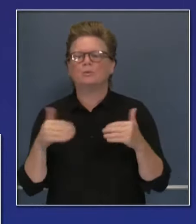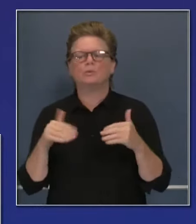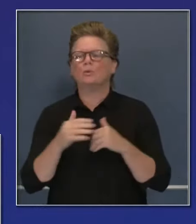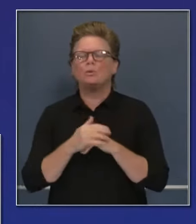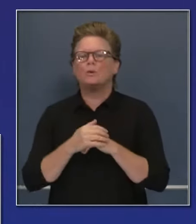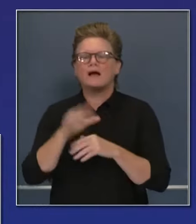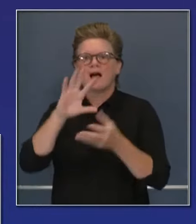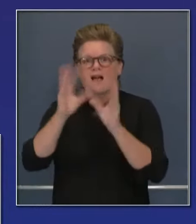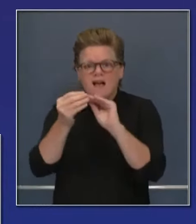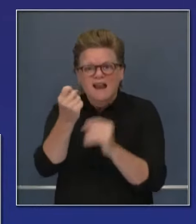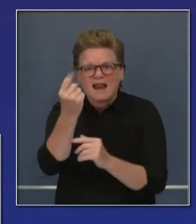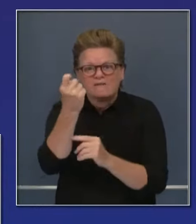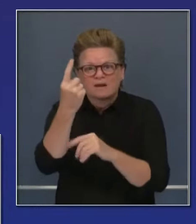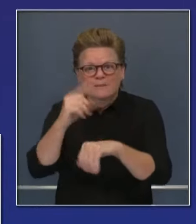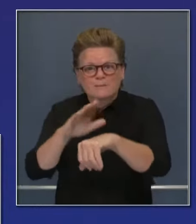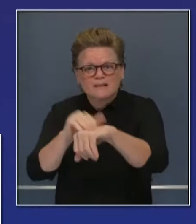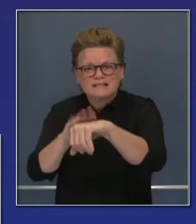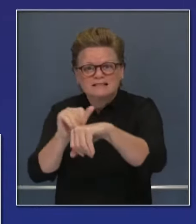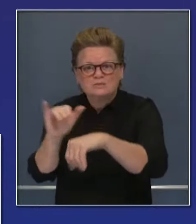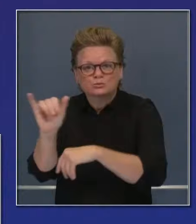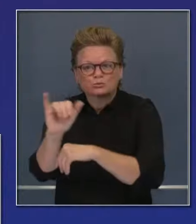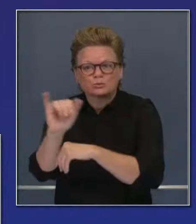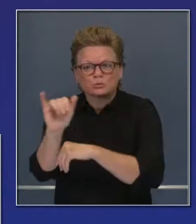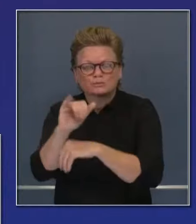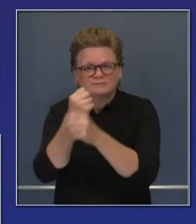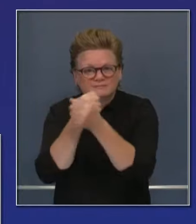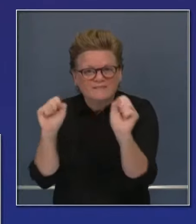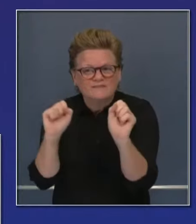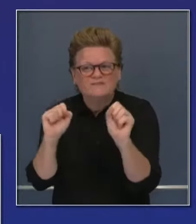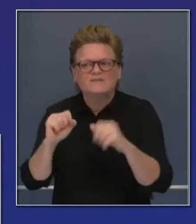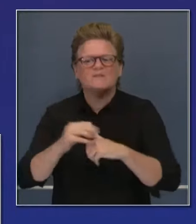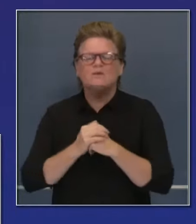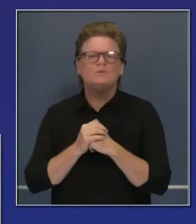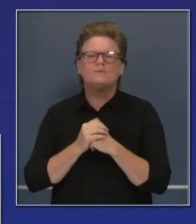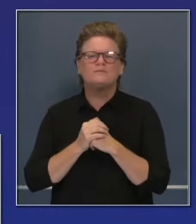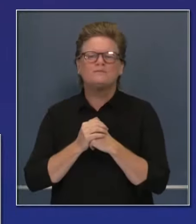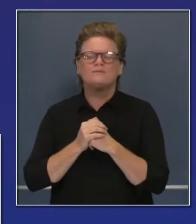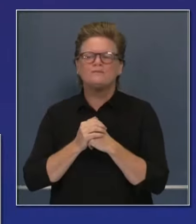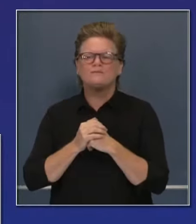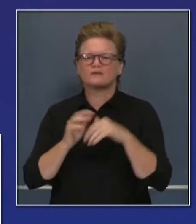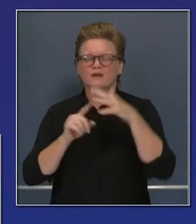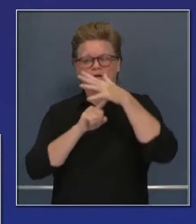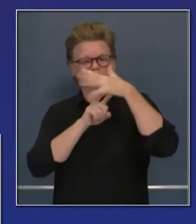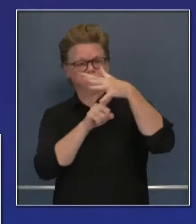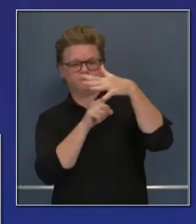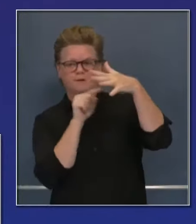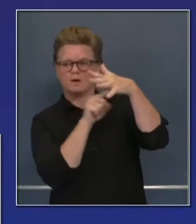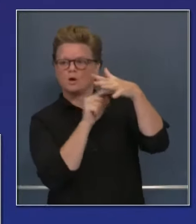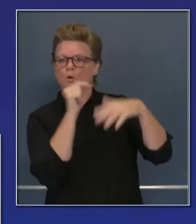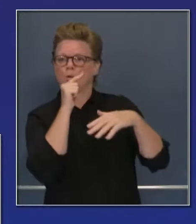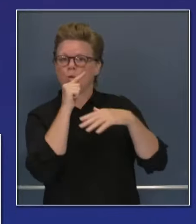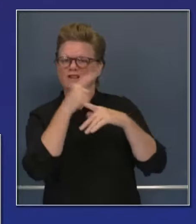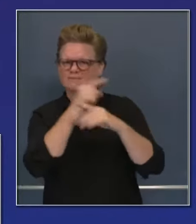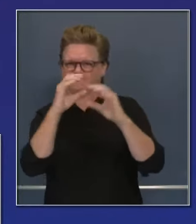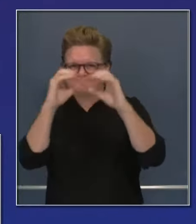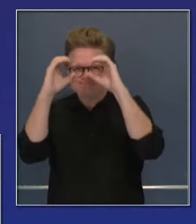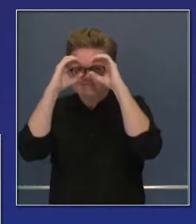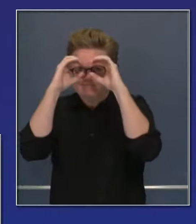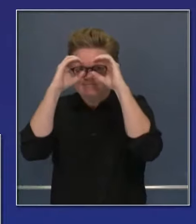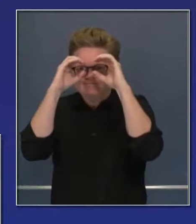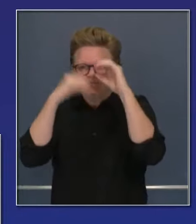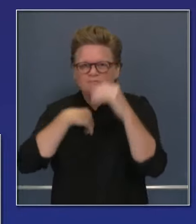that were also helped in this rescue. There were night goggles used once those air tankers were no longer in